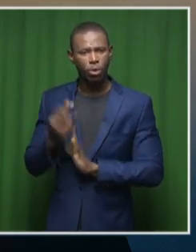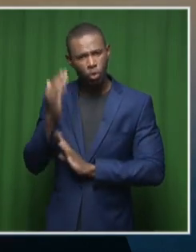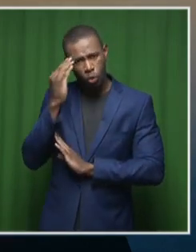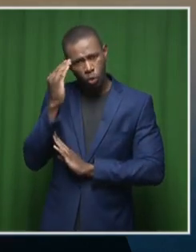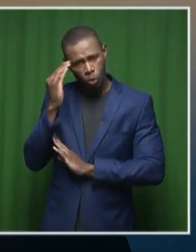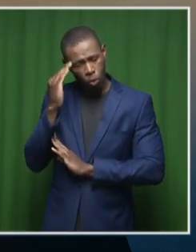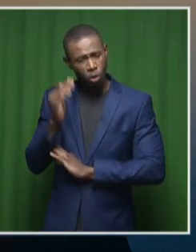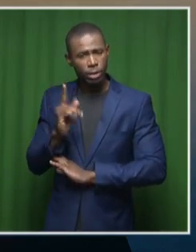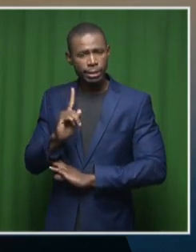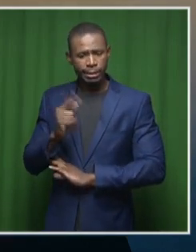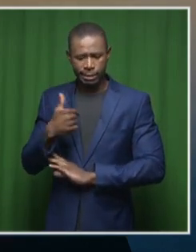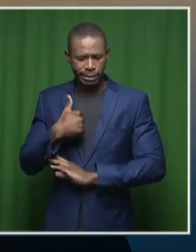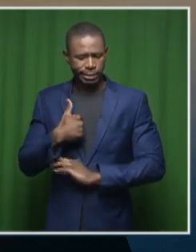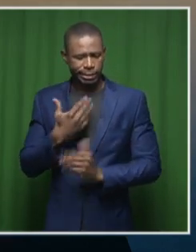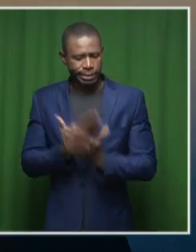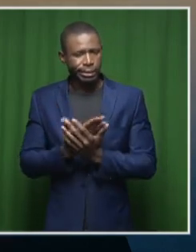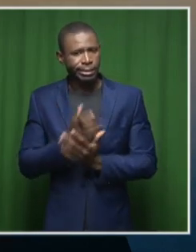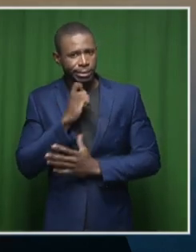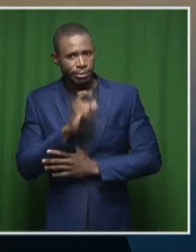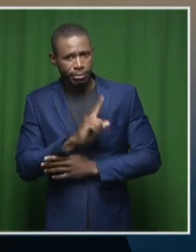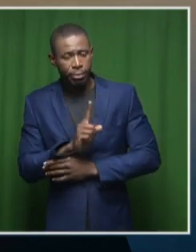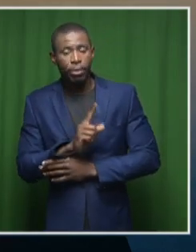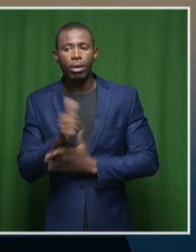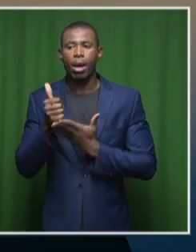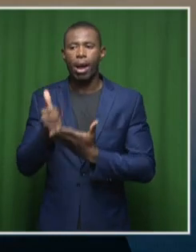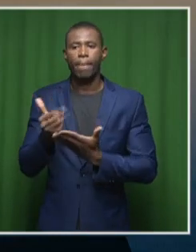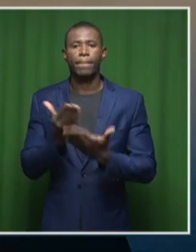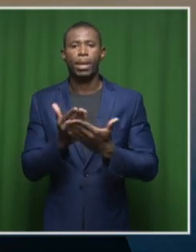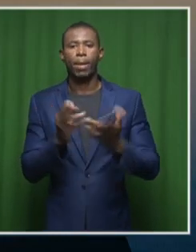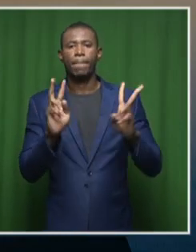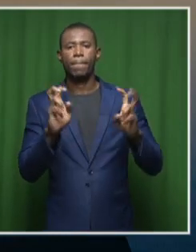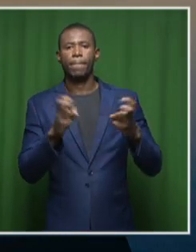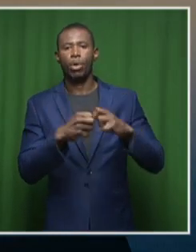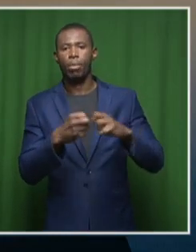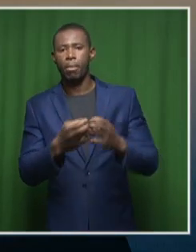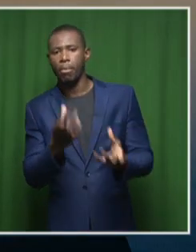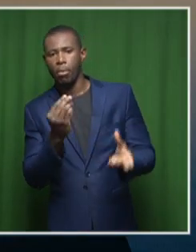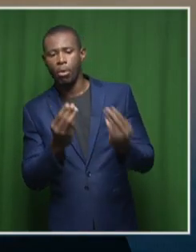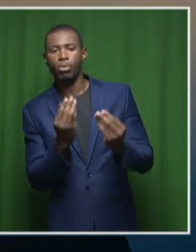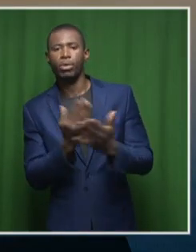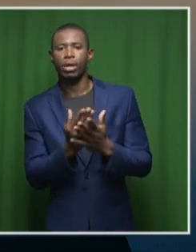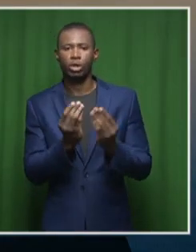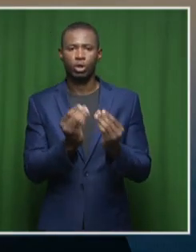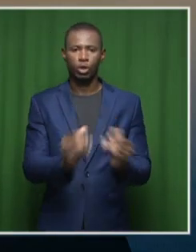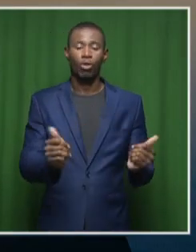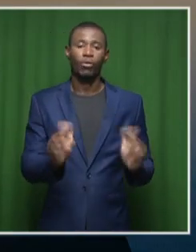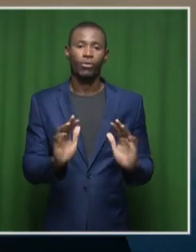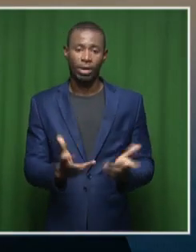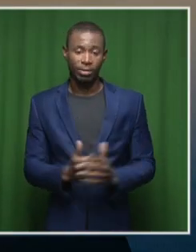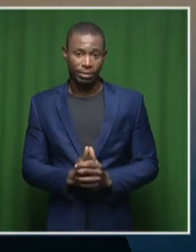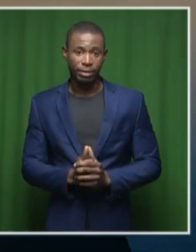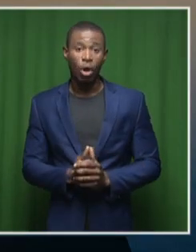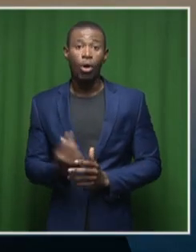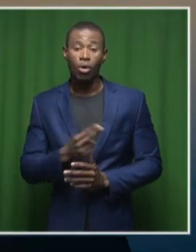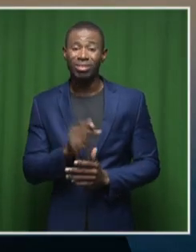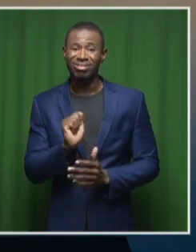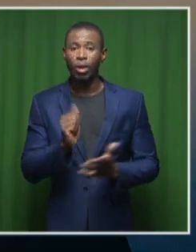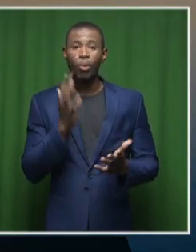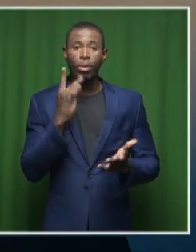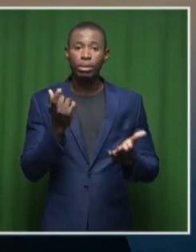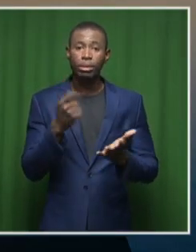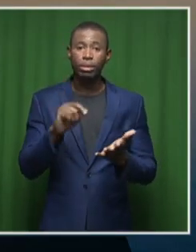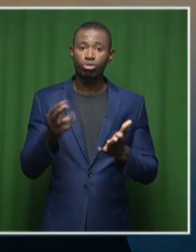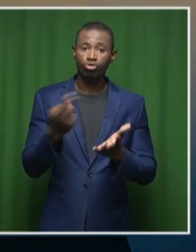to help you basically then troubleshoot these issues that might come up. So even understanding how that signing up process happens